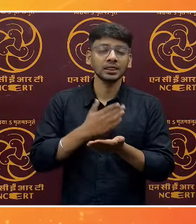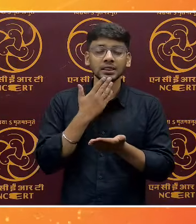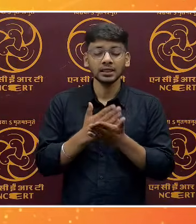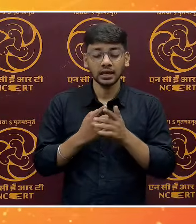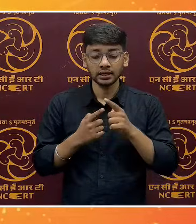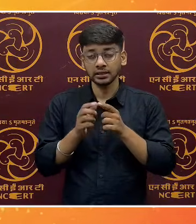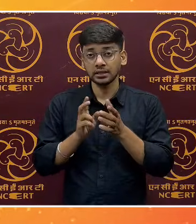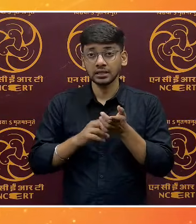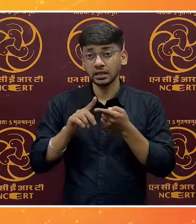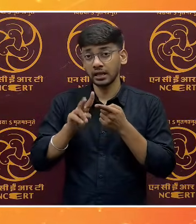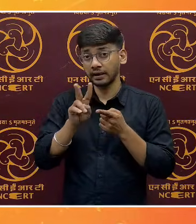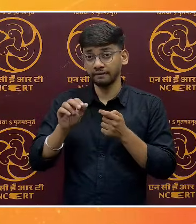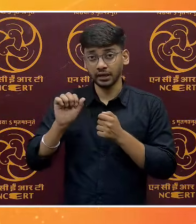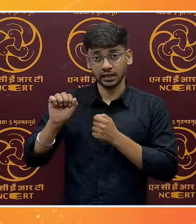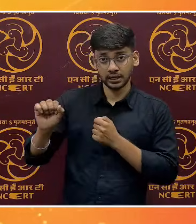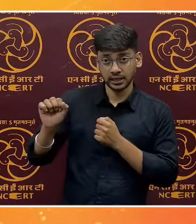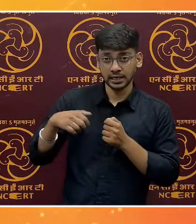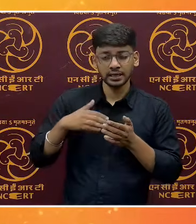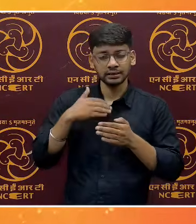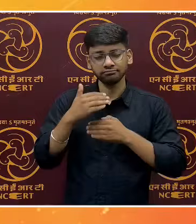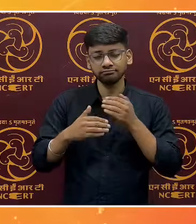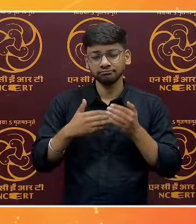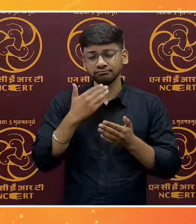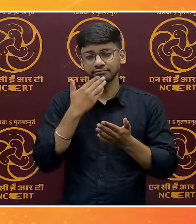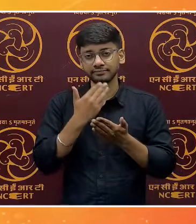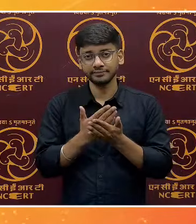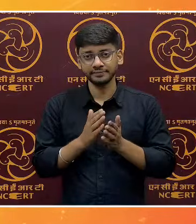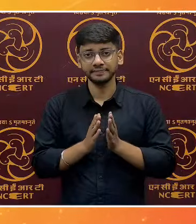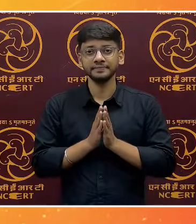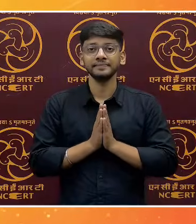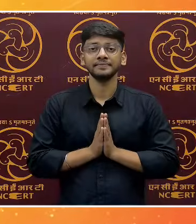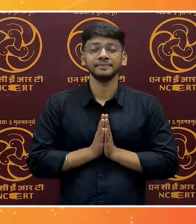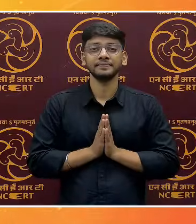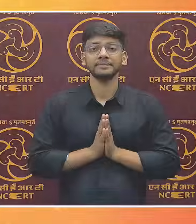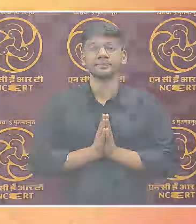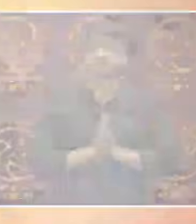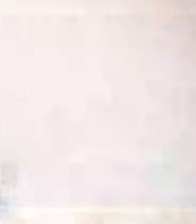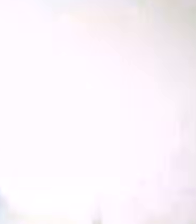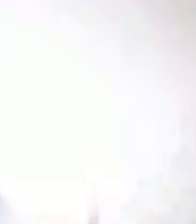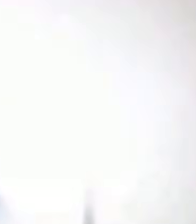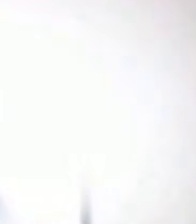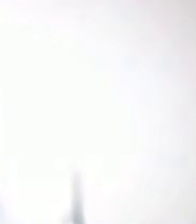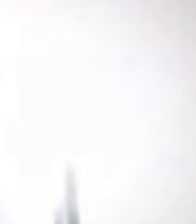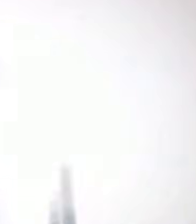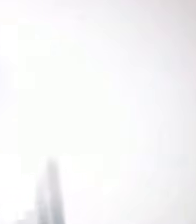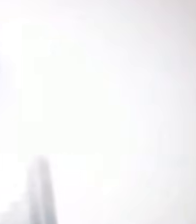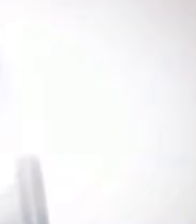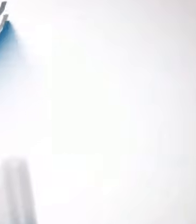I really hope that you have a great day ahead. Namaskar.